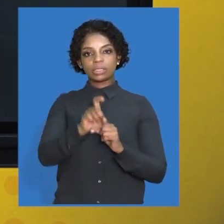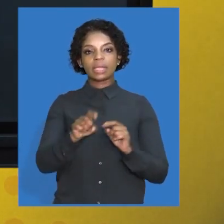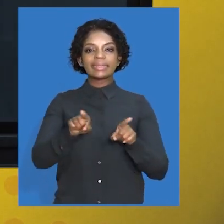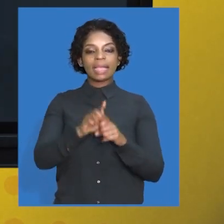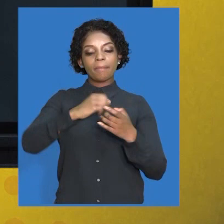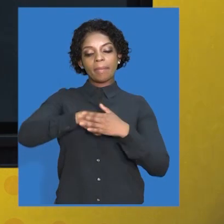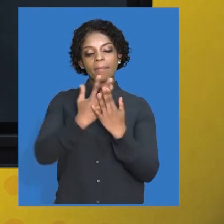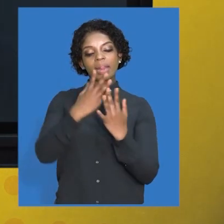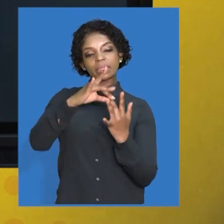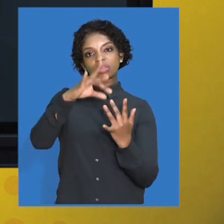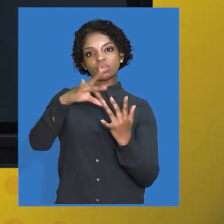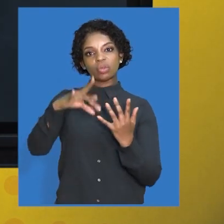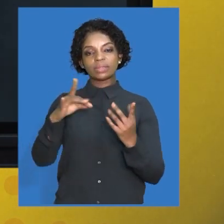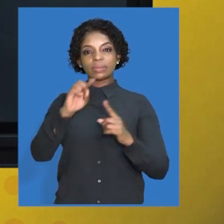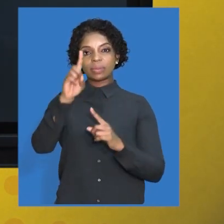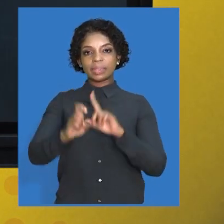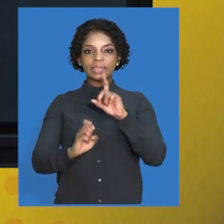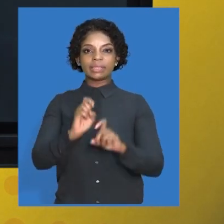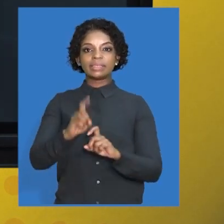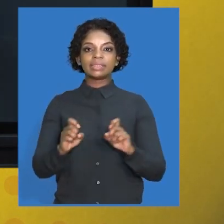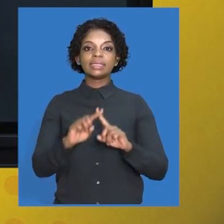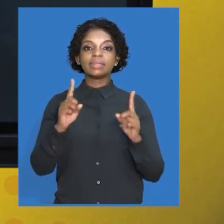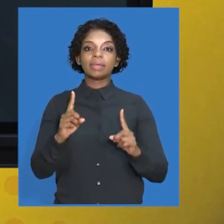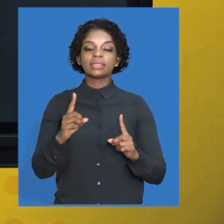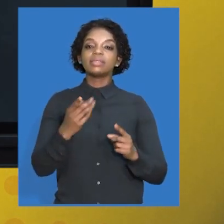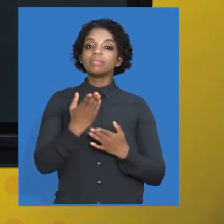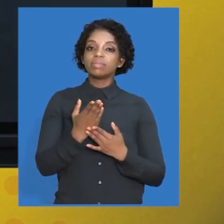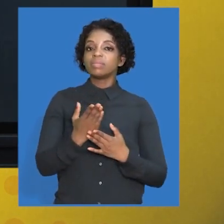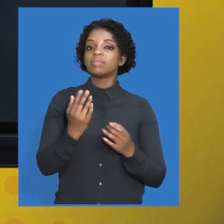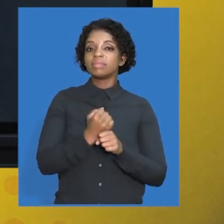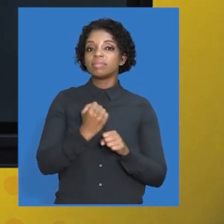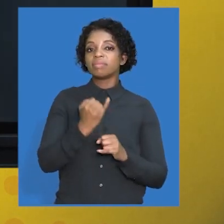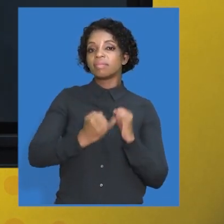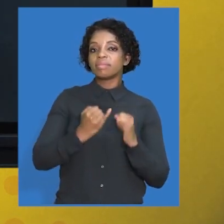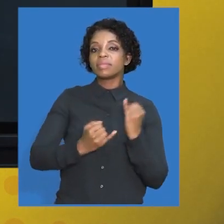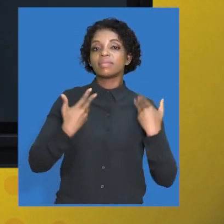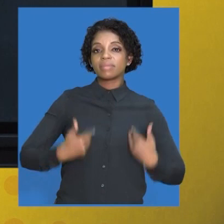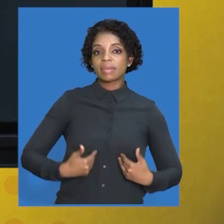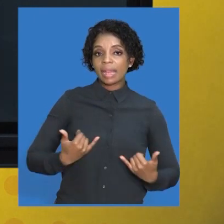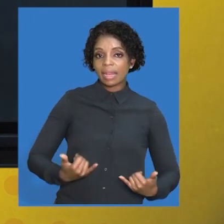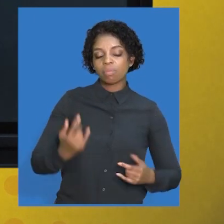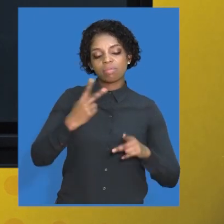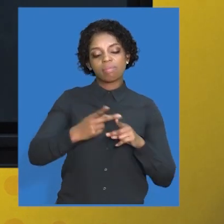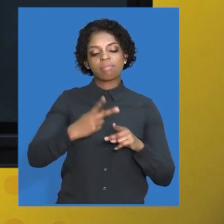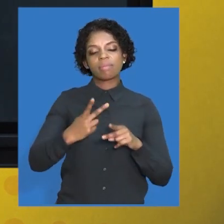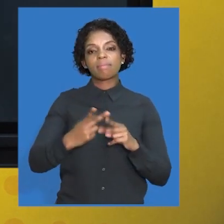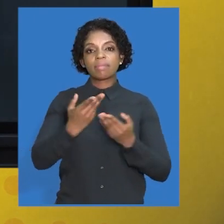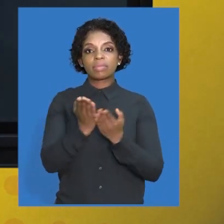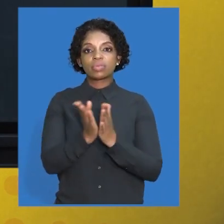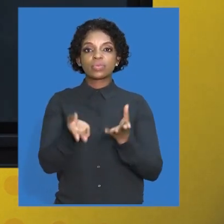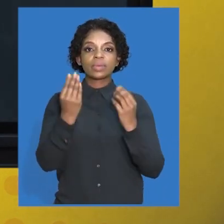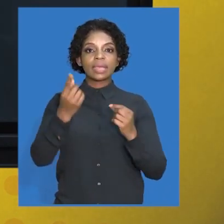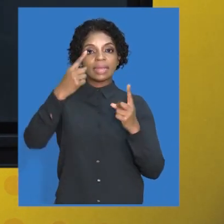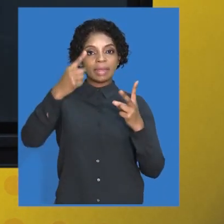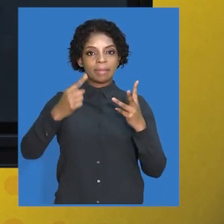helping you guys where you make a lot of silly mistakes to help prevent you from doing that, to make sure that you can get the best marks possible. So let's